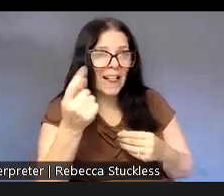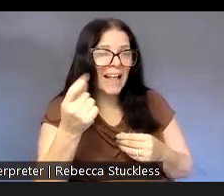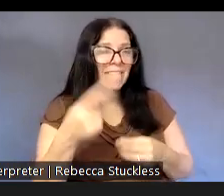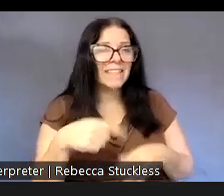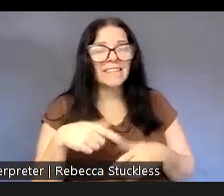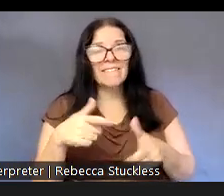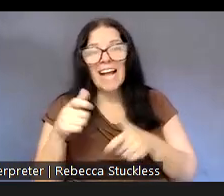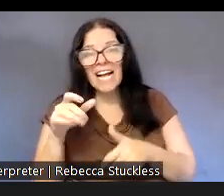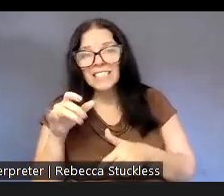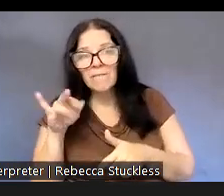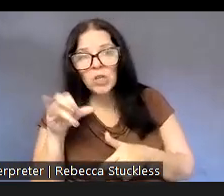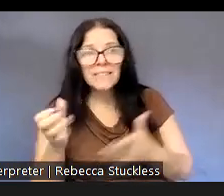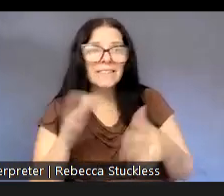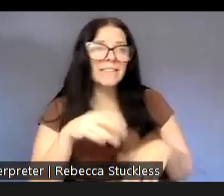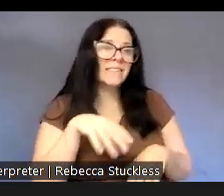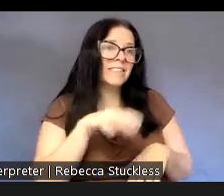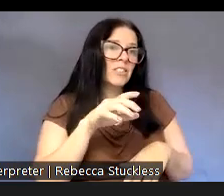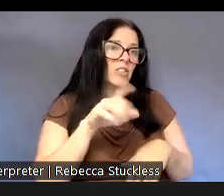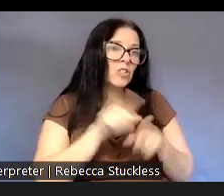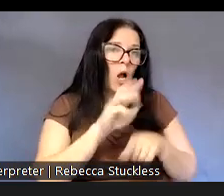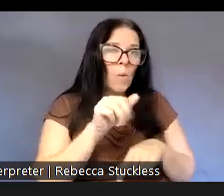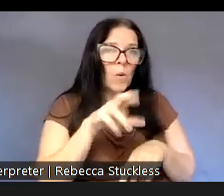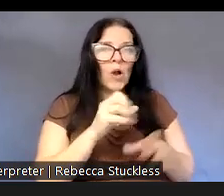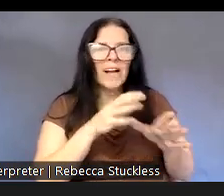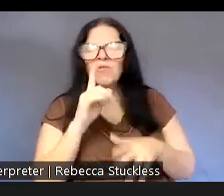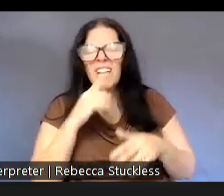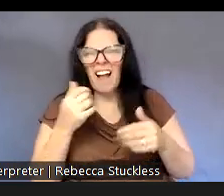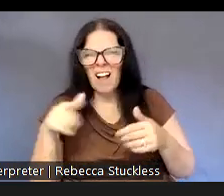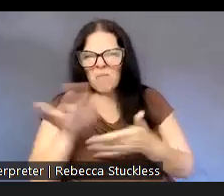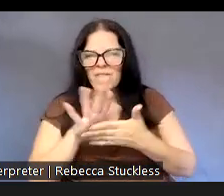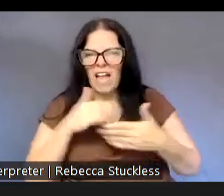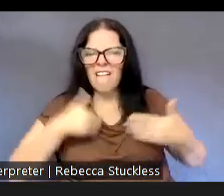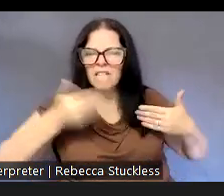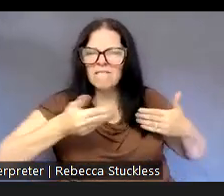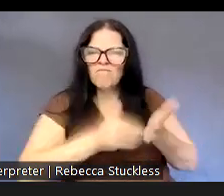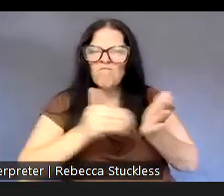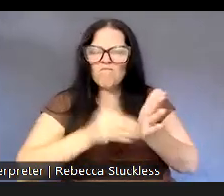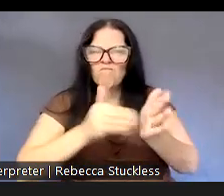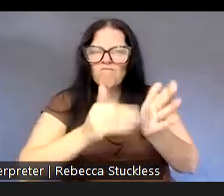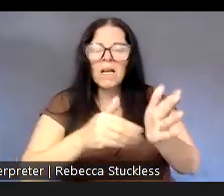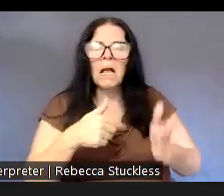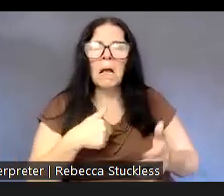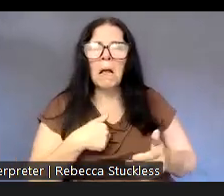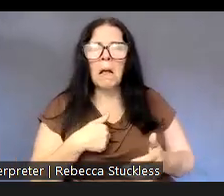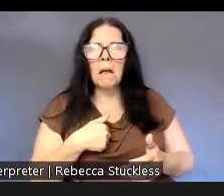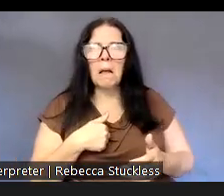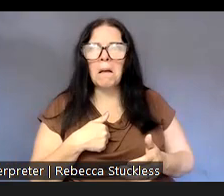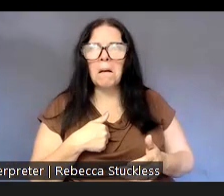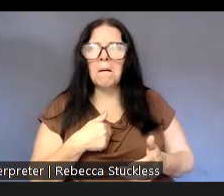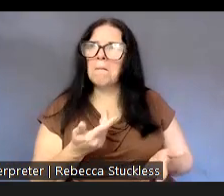films now. So when I remembered that, I didn't feel so bad about repeating some material,